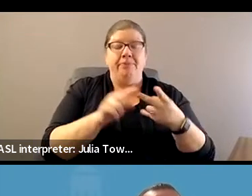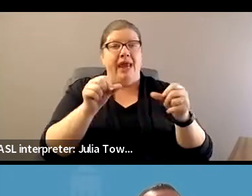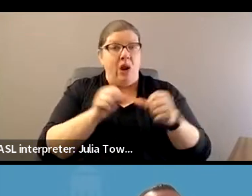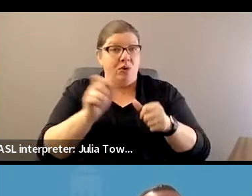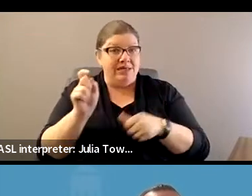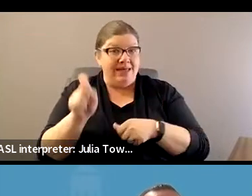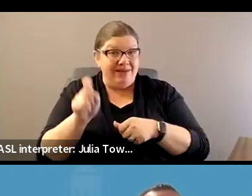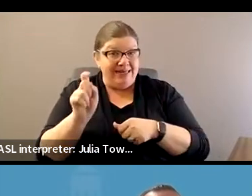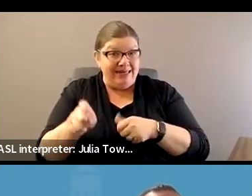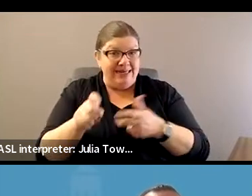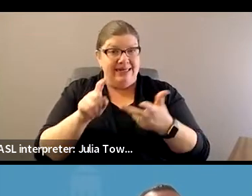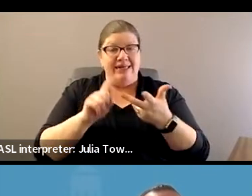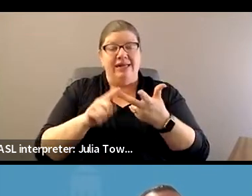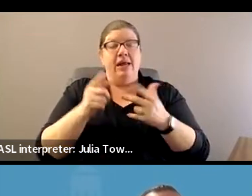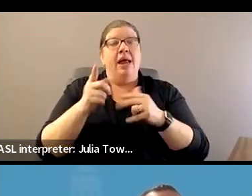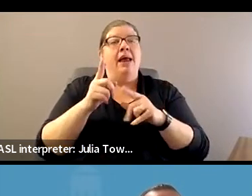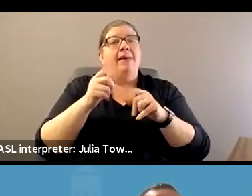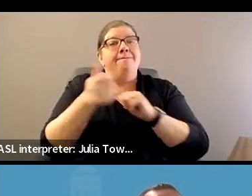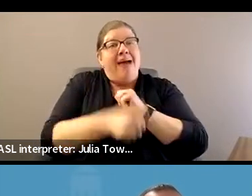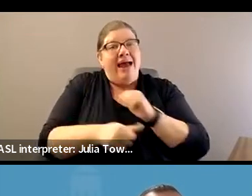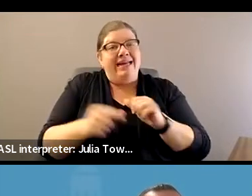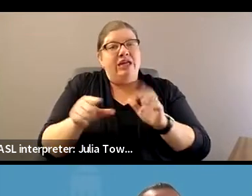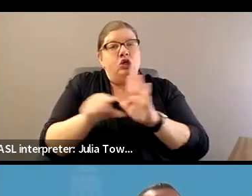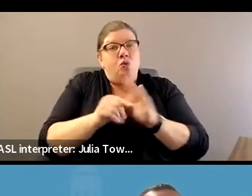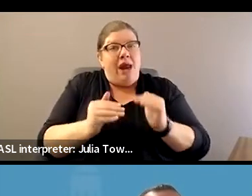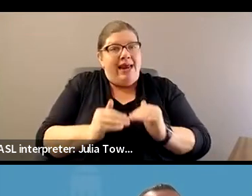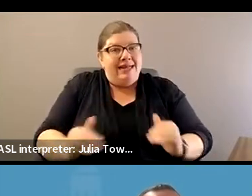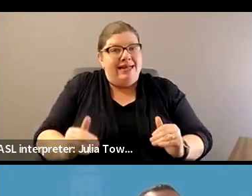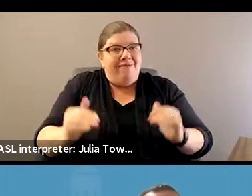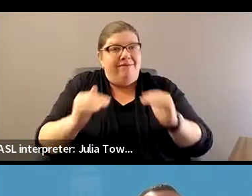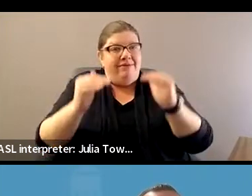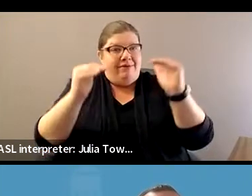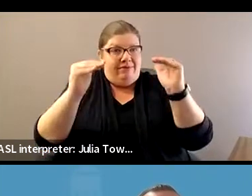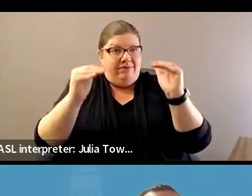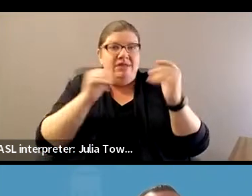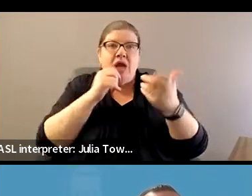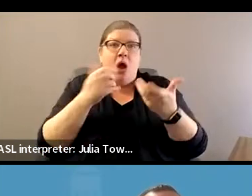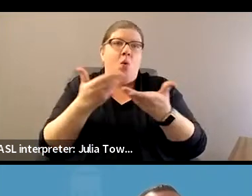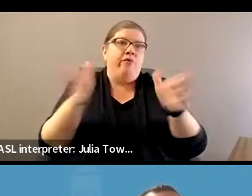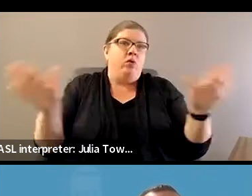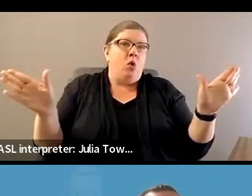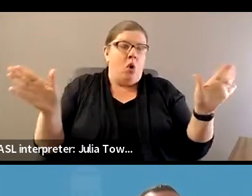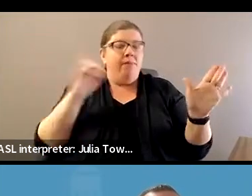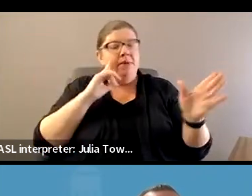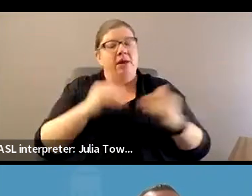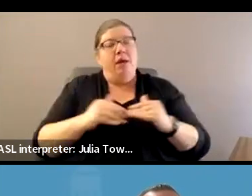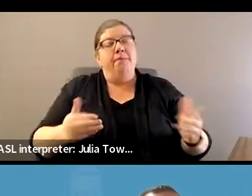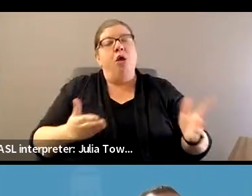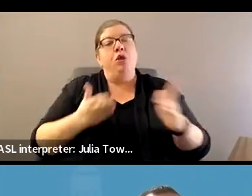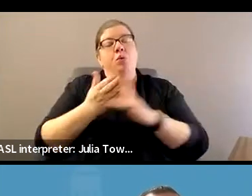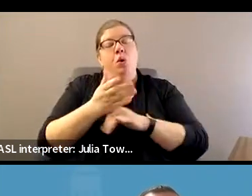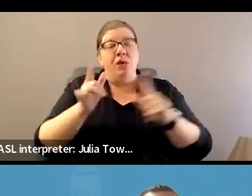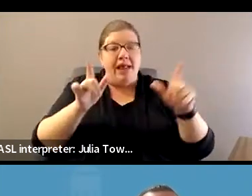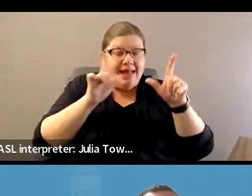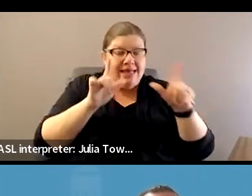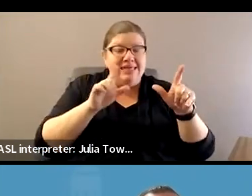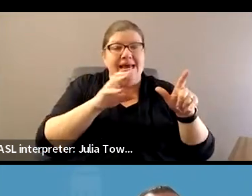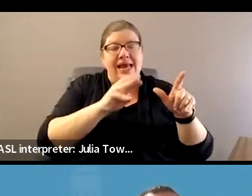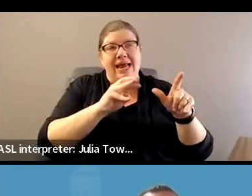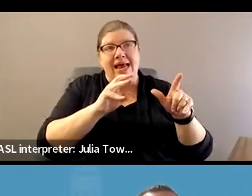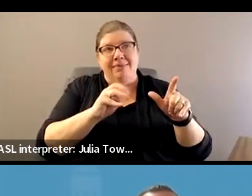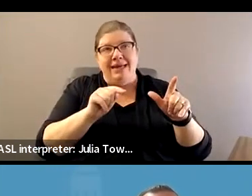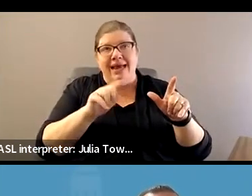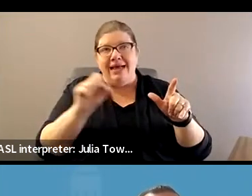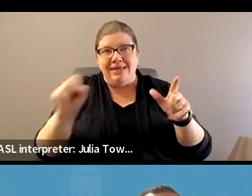need by grade level, not just overall, but by grade level, also through the lens of MTSS, through the lens of EMLs, through the